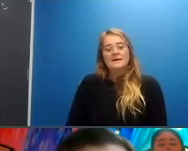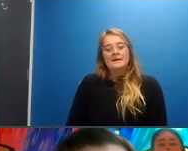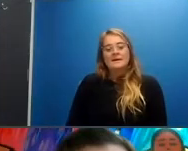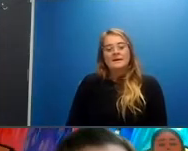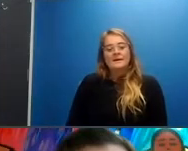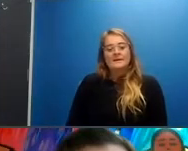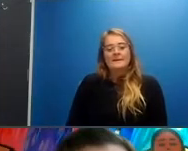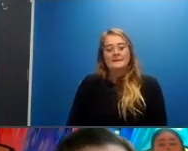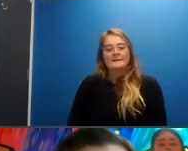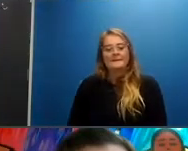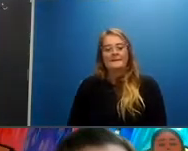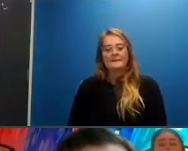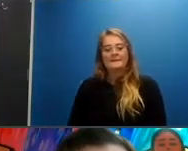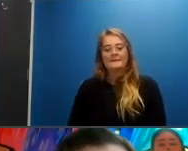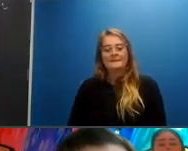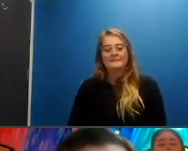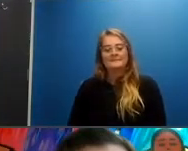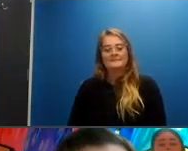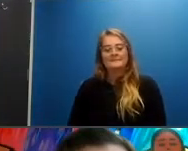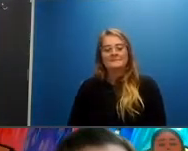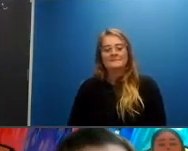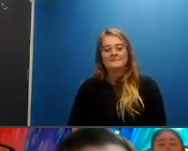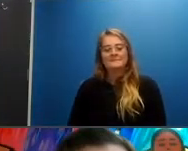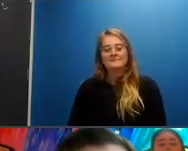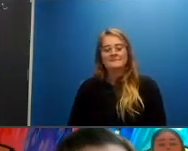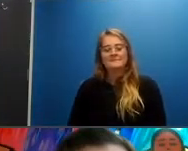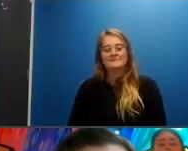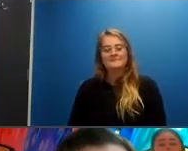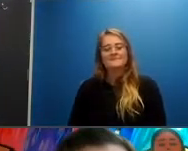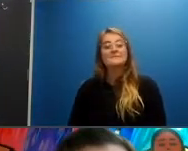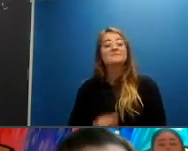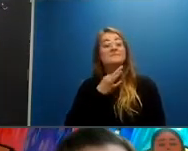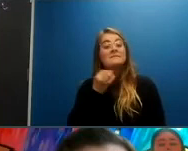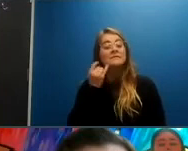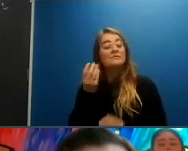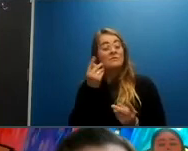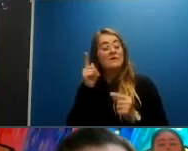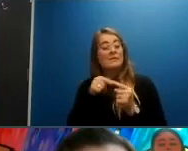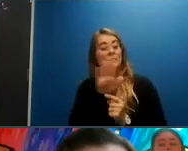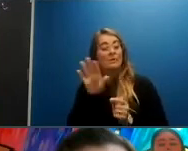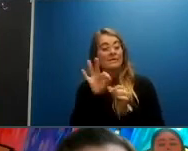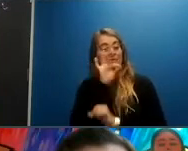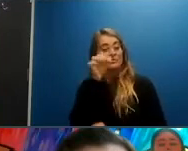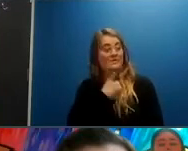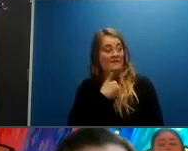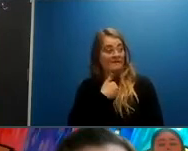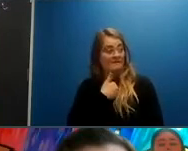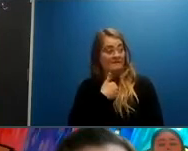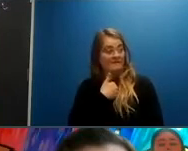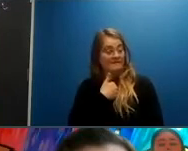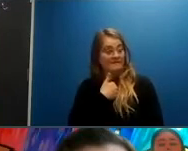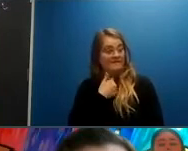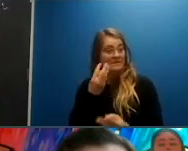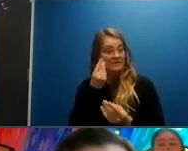I wonder if each and every one of you have considered your spiritual self, and do we think about